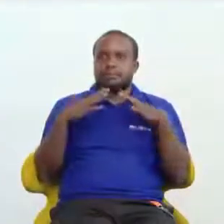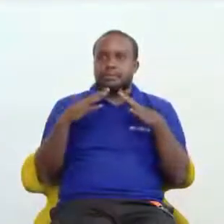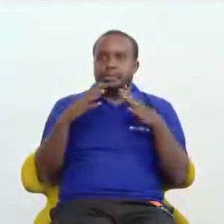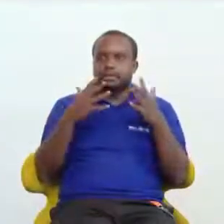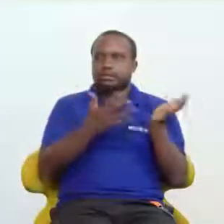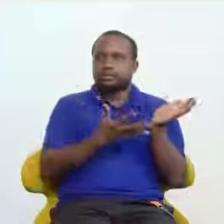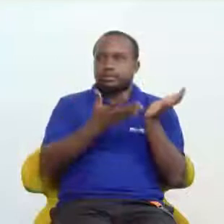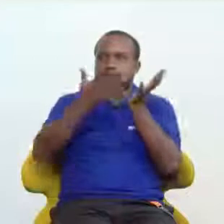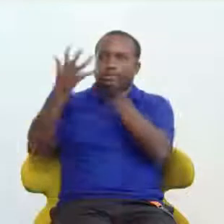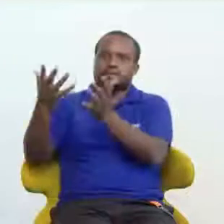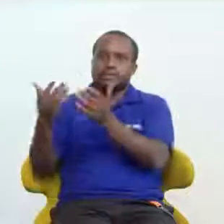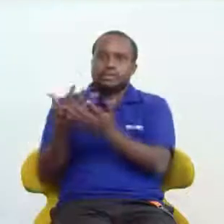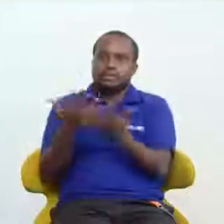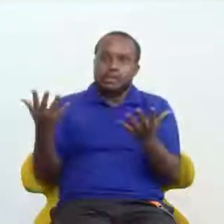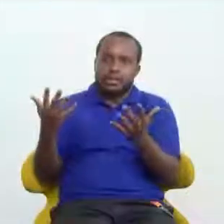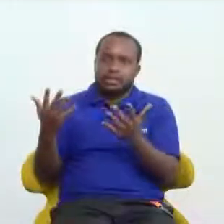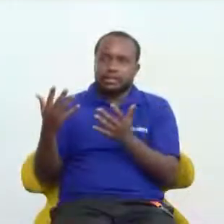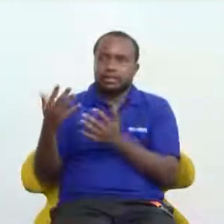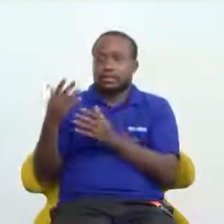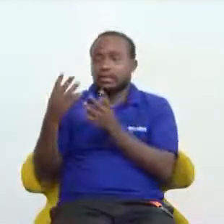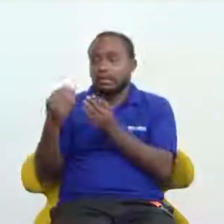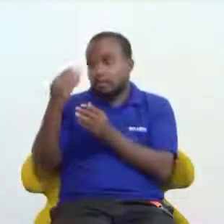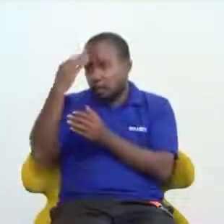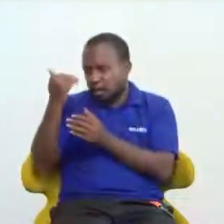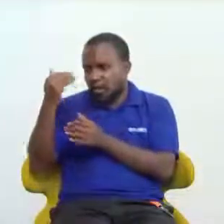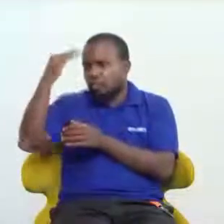export accessible products because we know what's expected, because